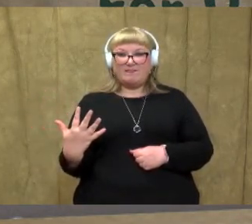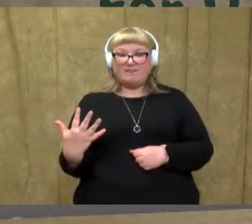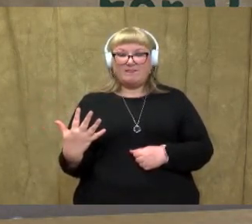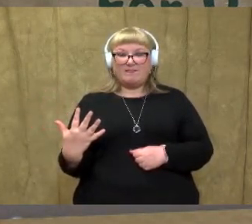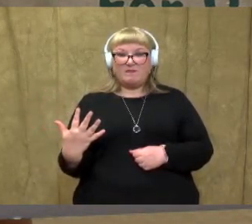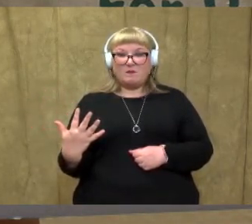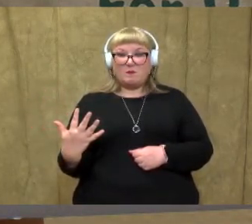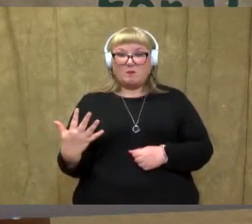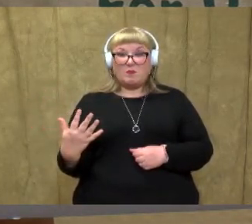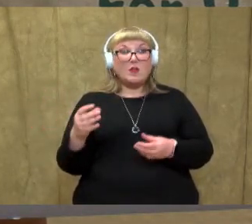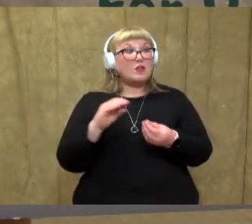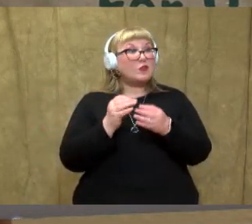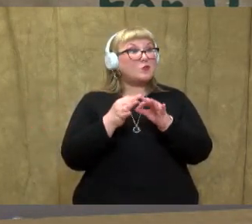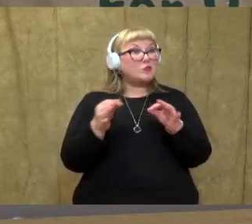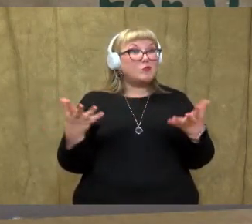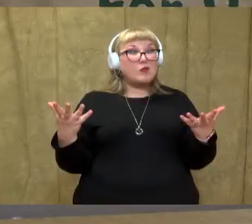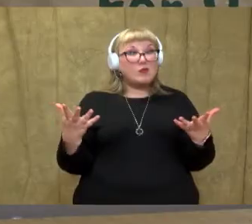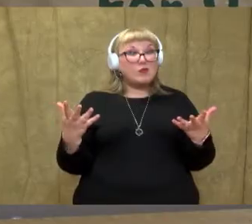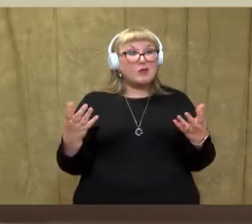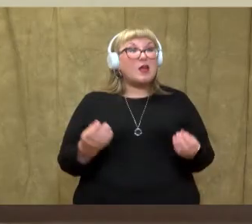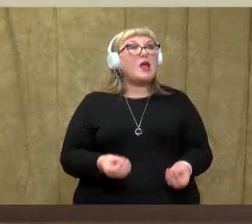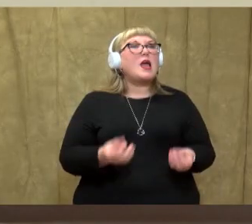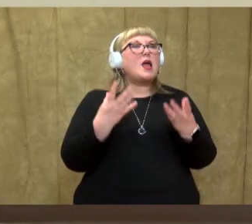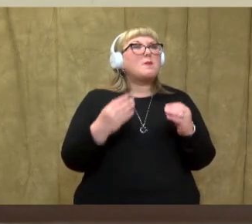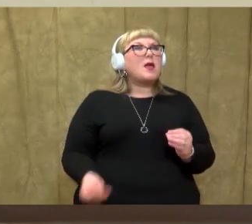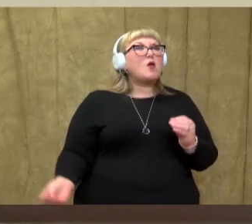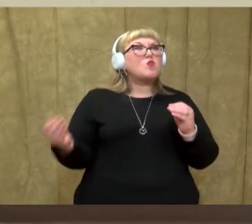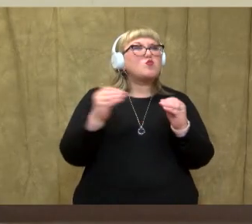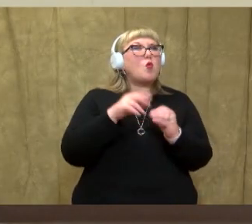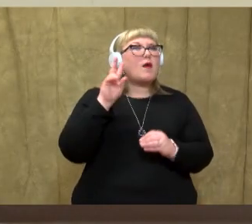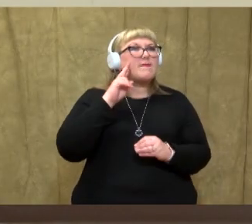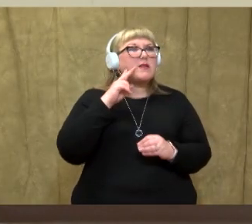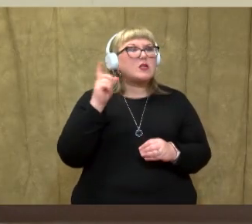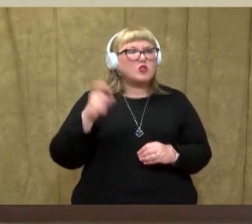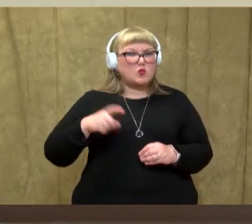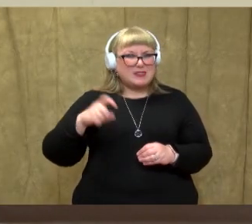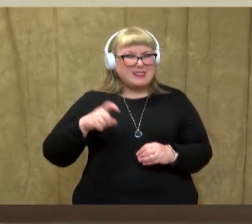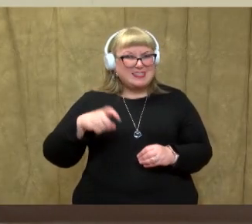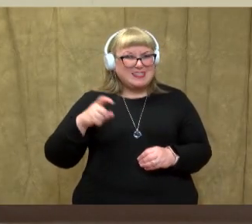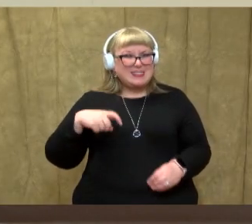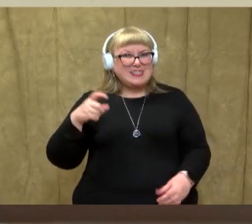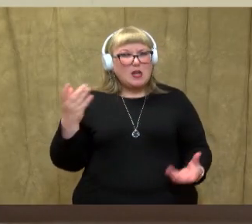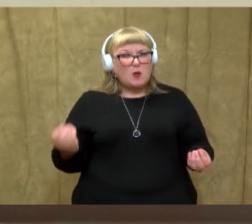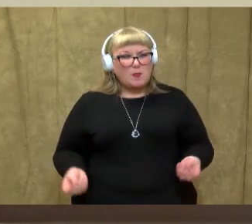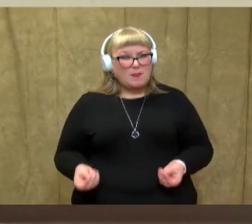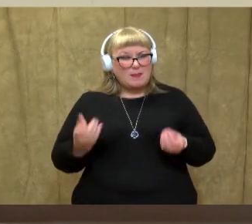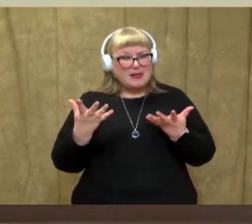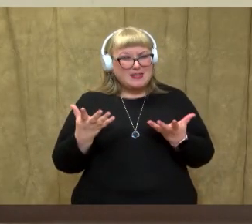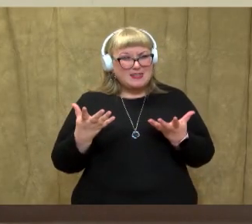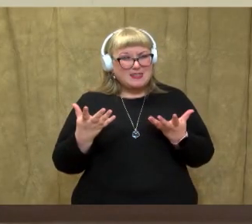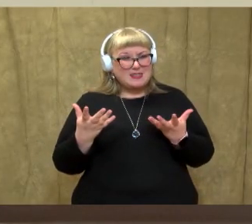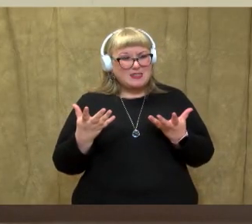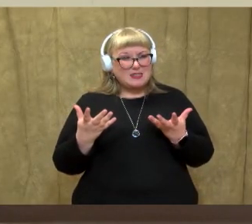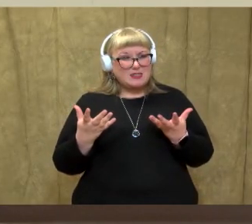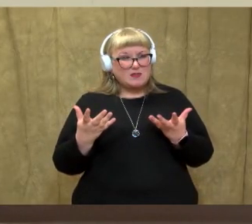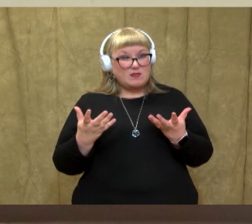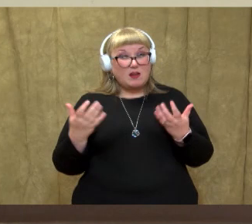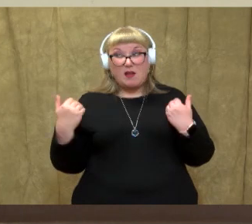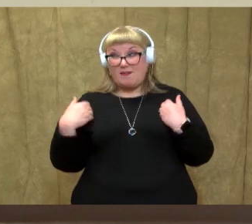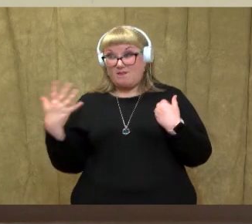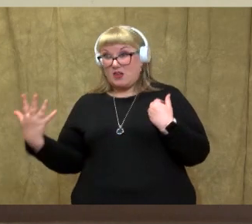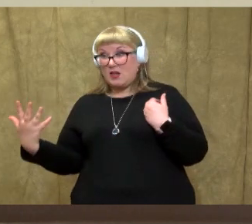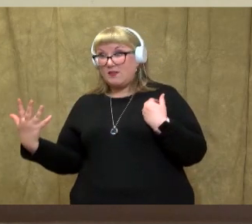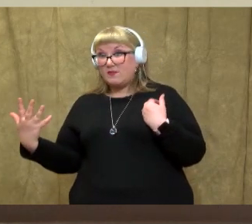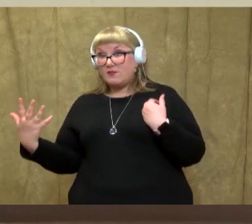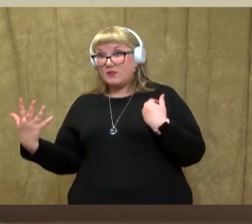Look at our number sentence. How many more vegetables do I need to put to solve this problem? We have